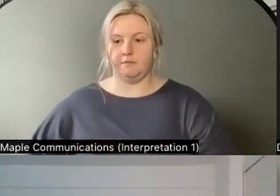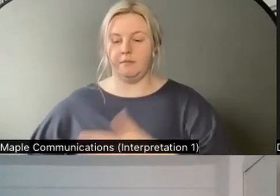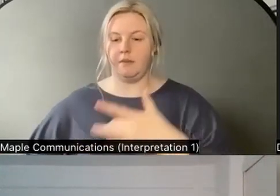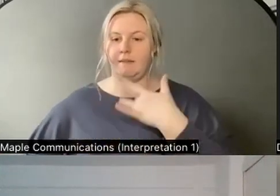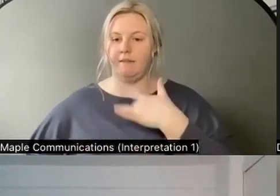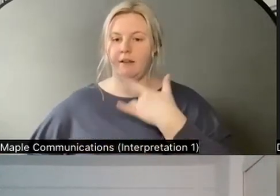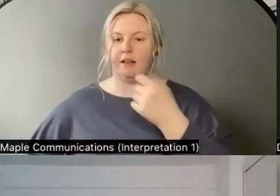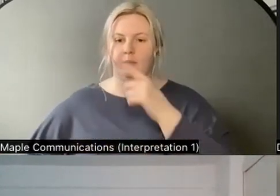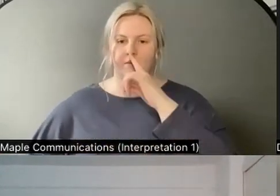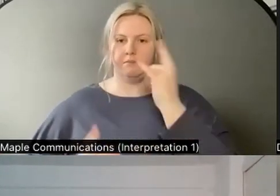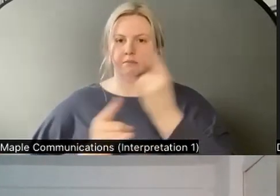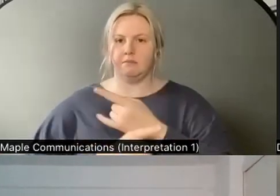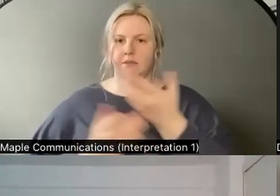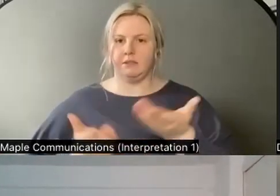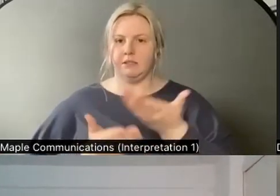in this space